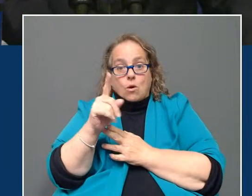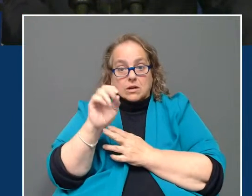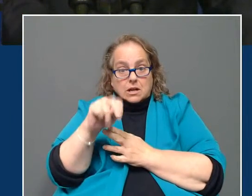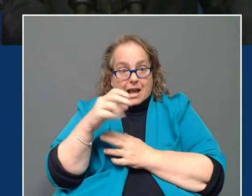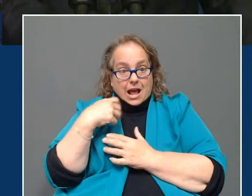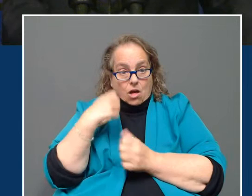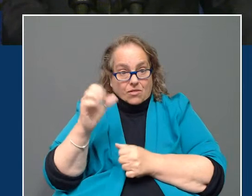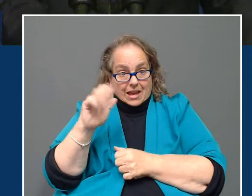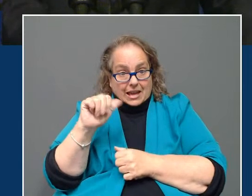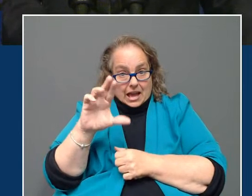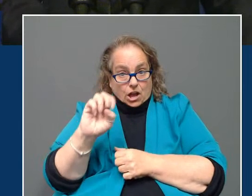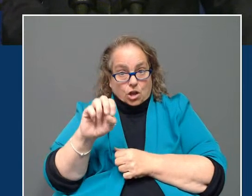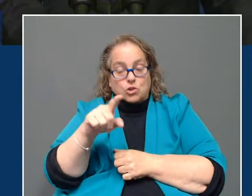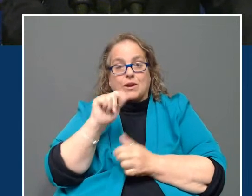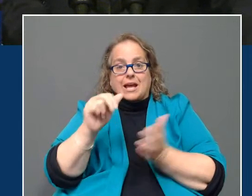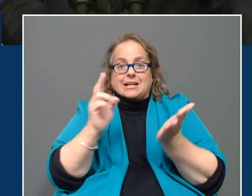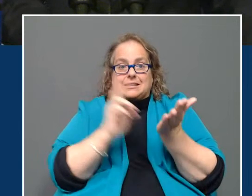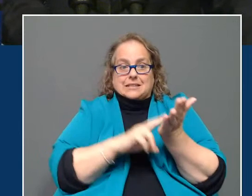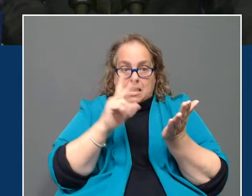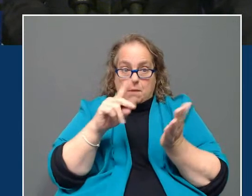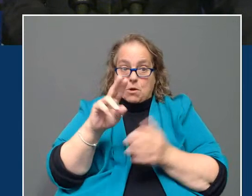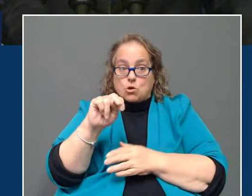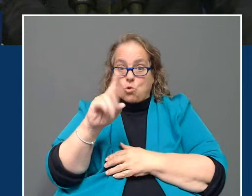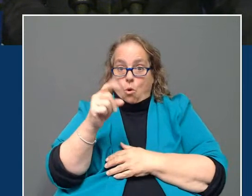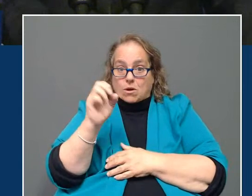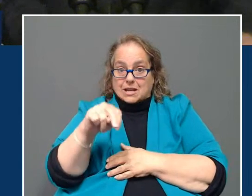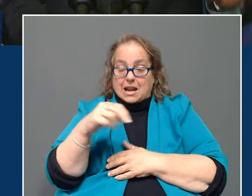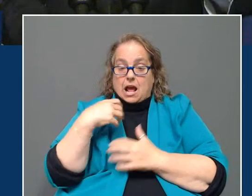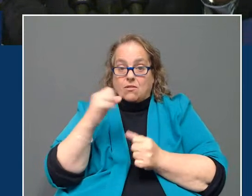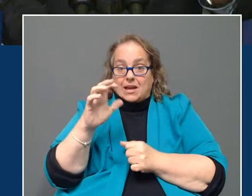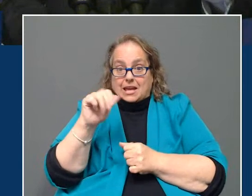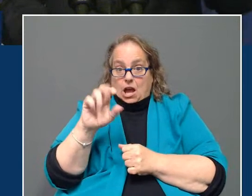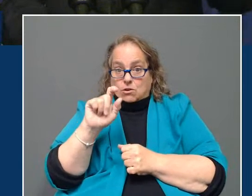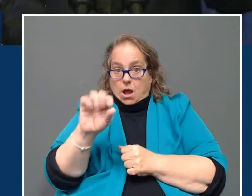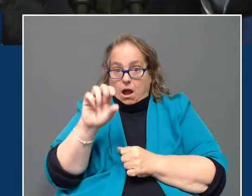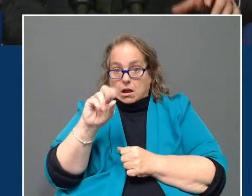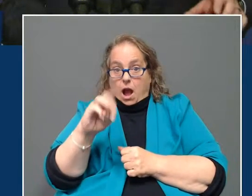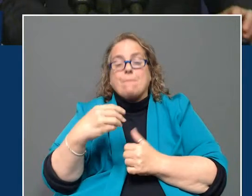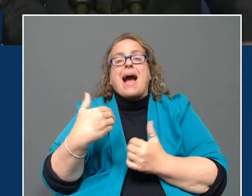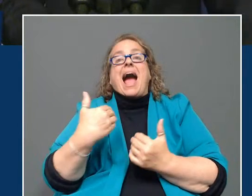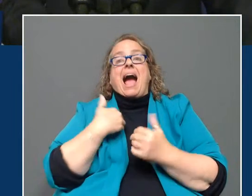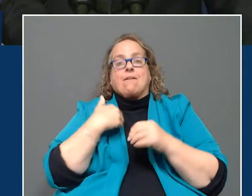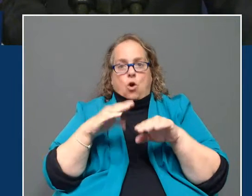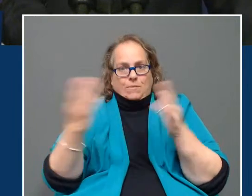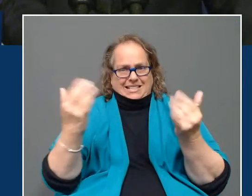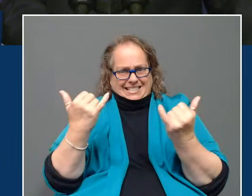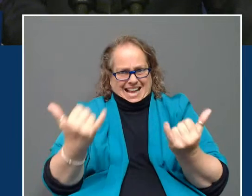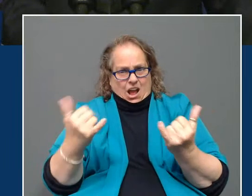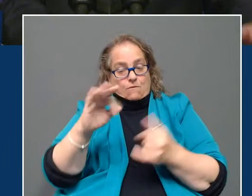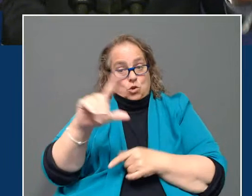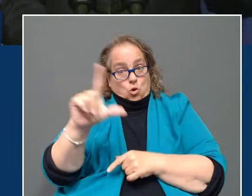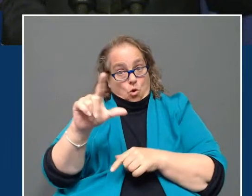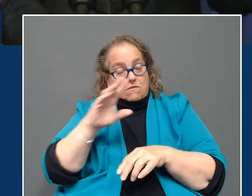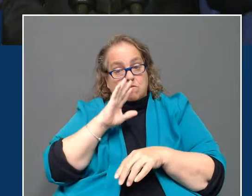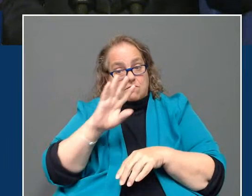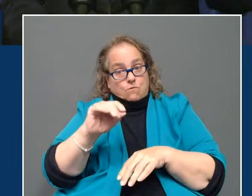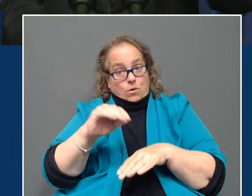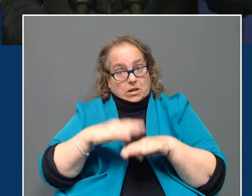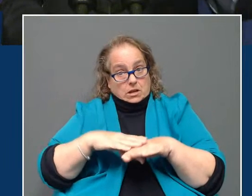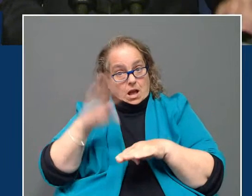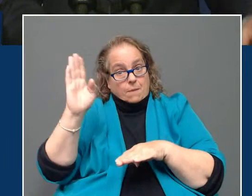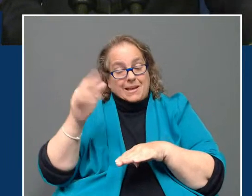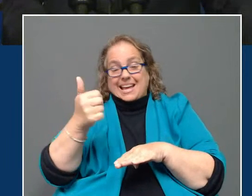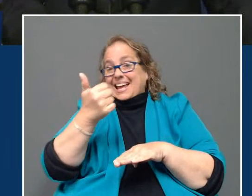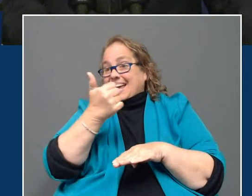sign up at nortonhealthcare.com, has openings right now. If you're in Louisville, 40 and up, anything in